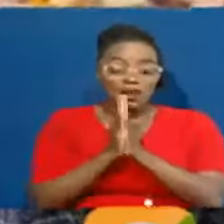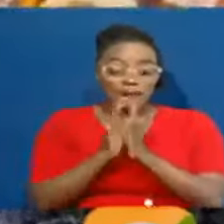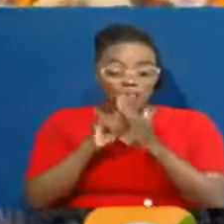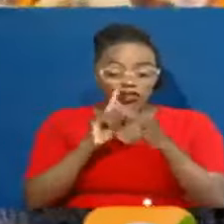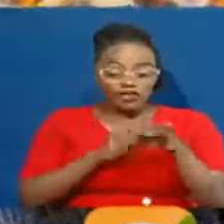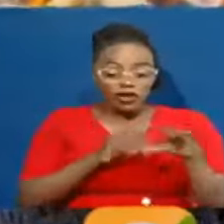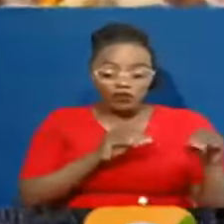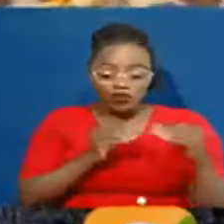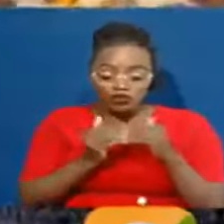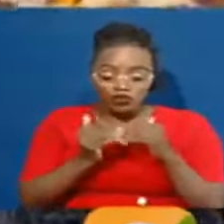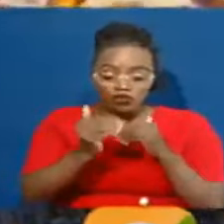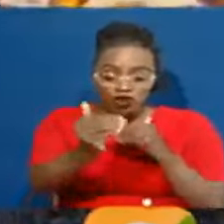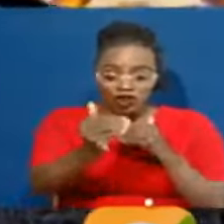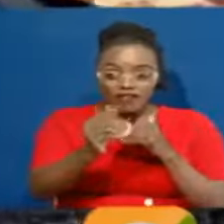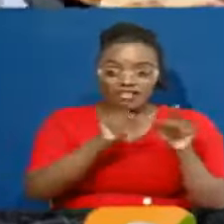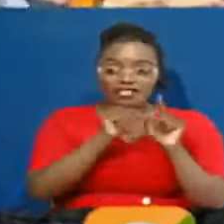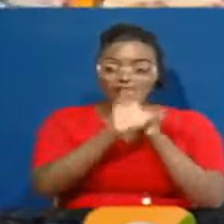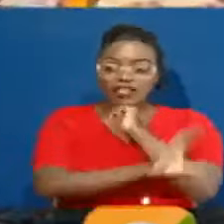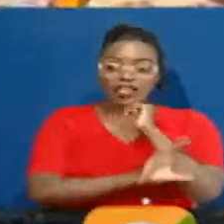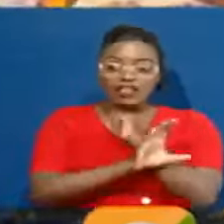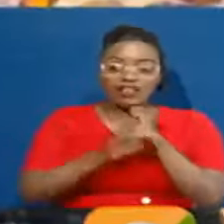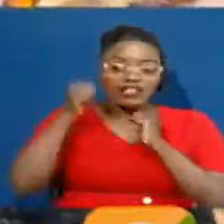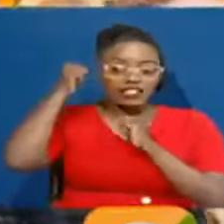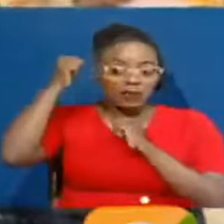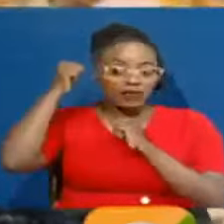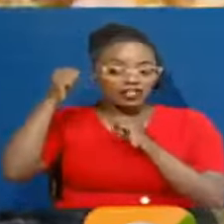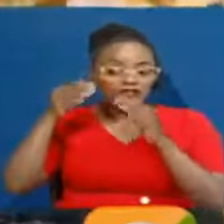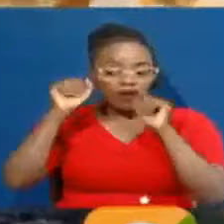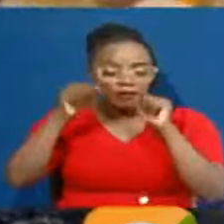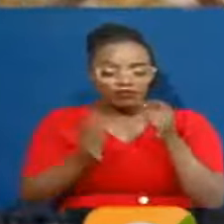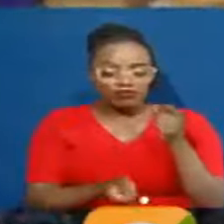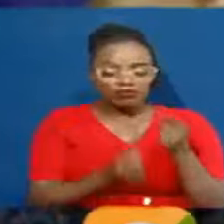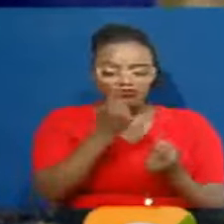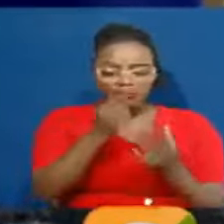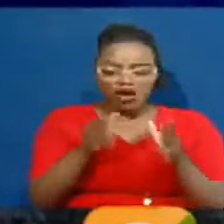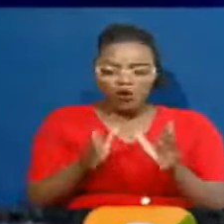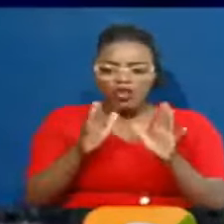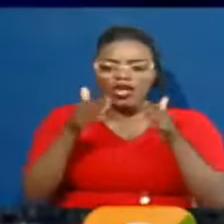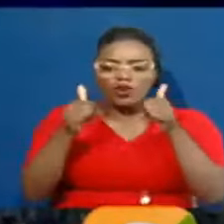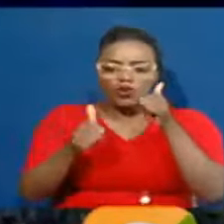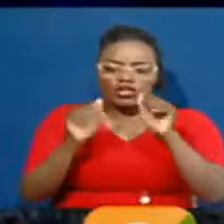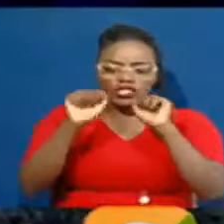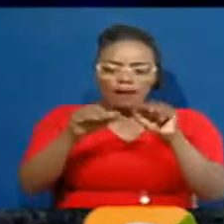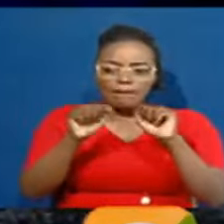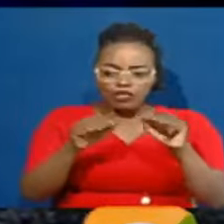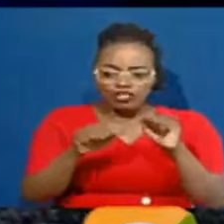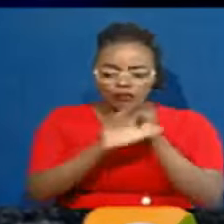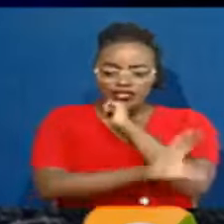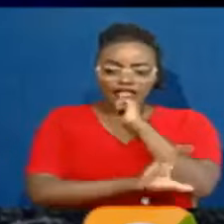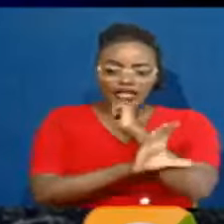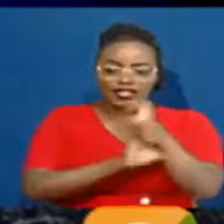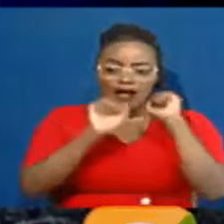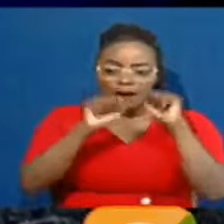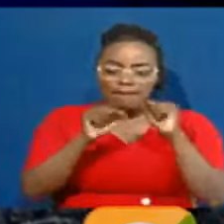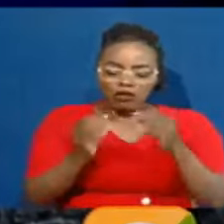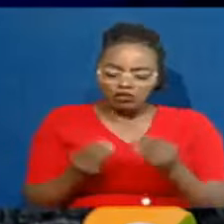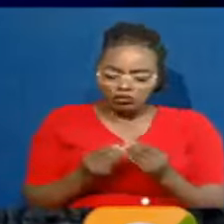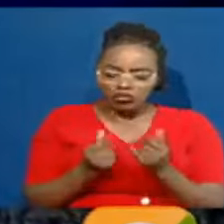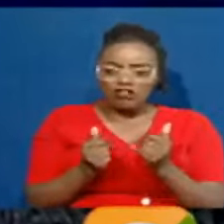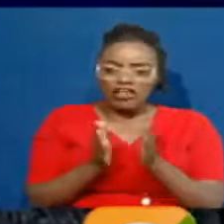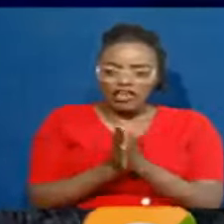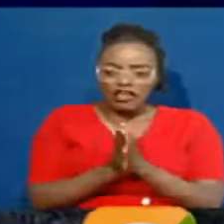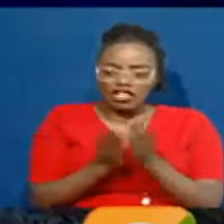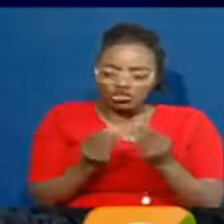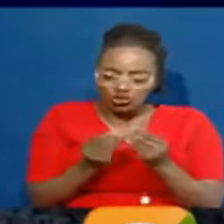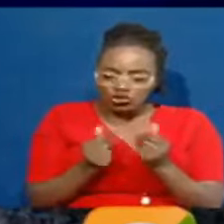as we move forward as a country, as a political party, we can be able to come up with a mechanism in which as a country we can be able to sort out and to